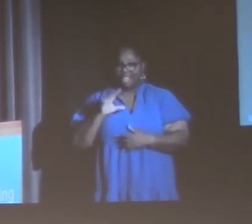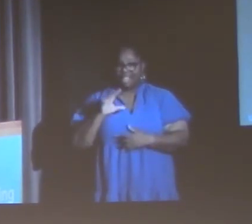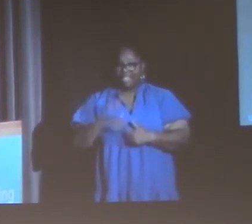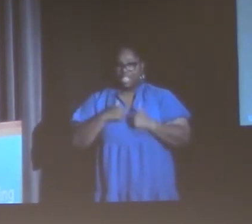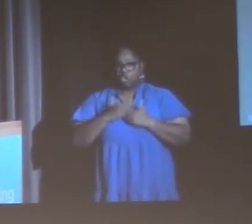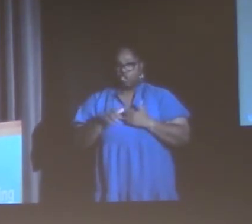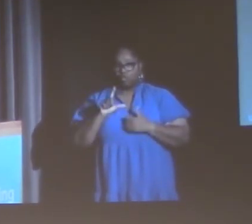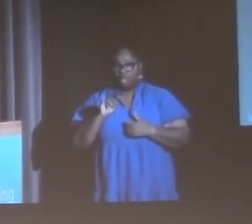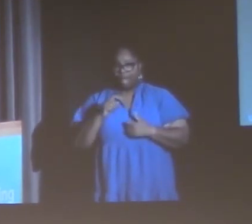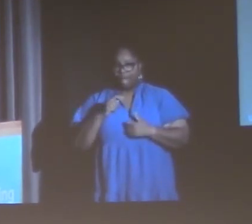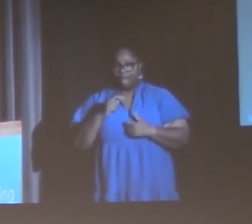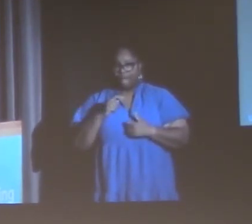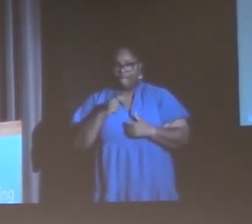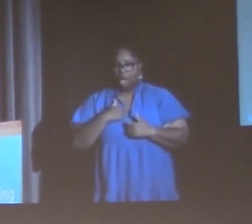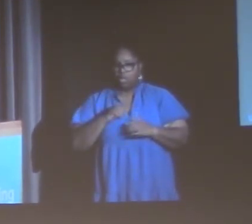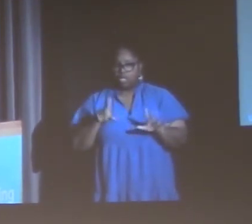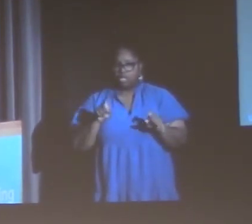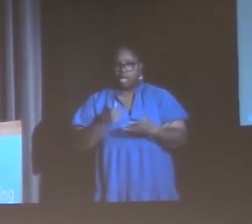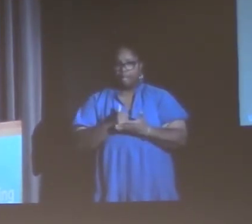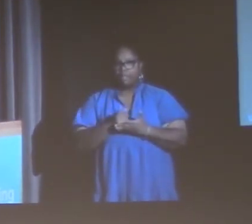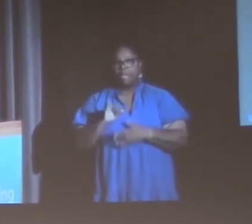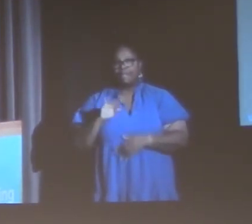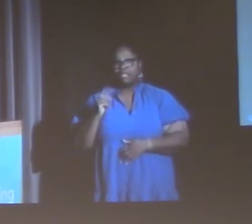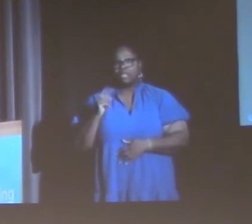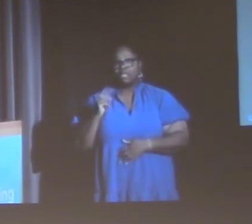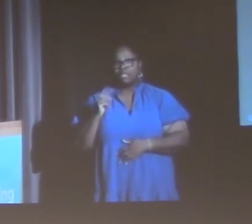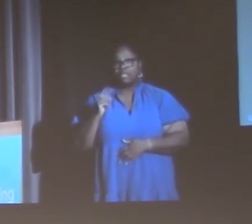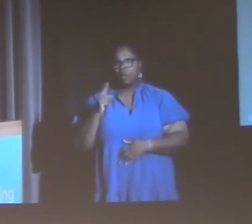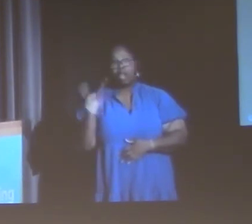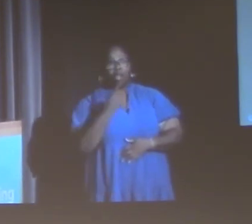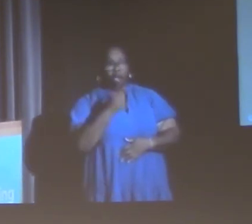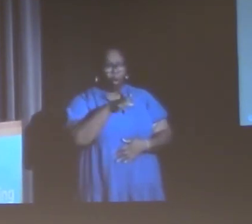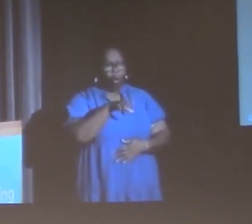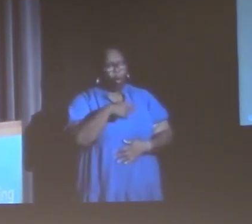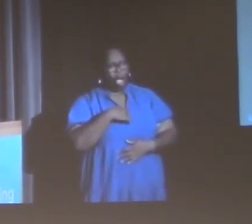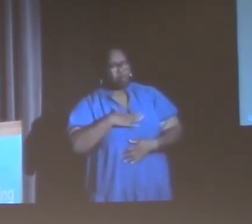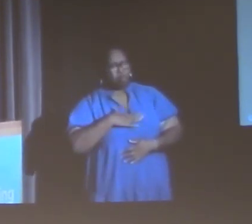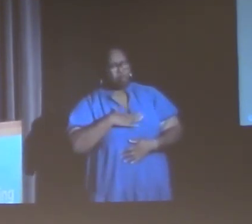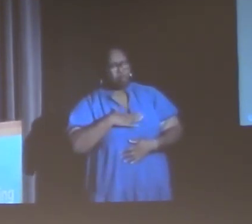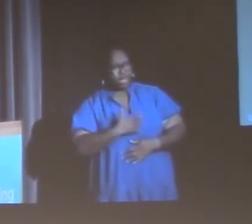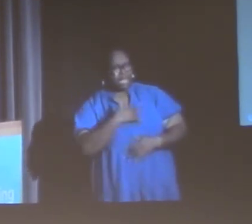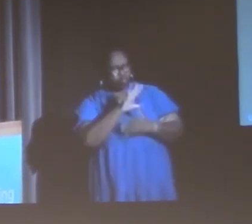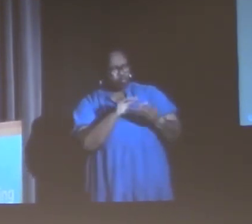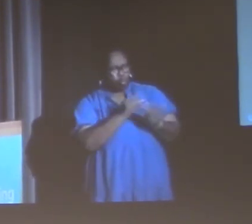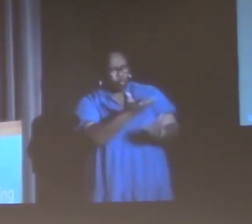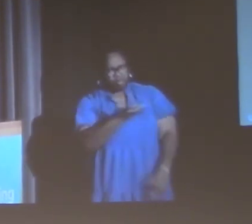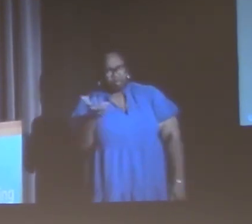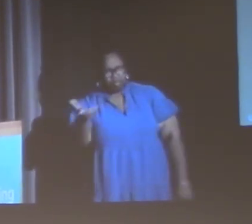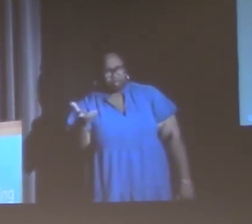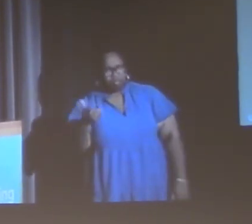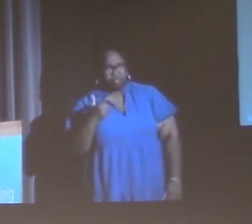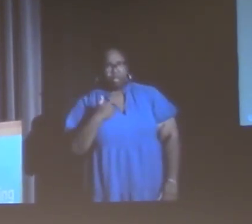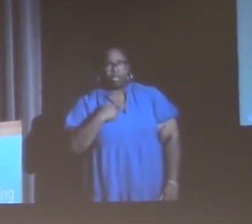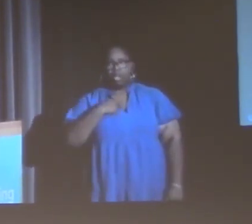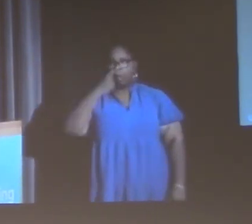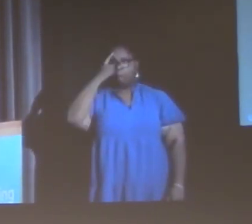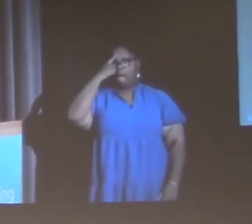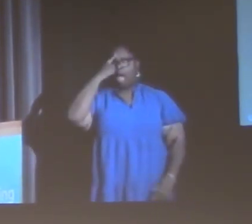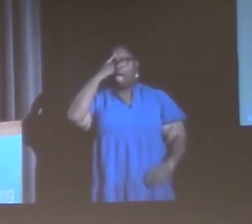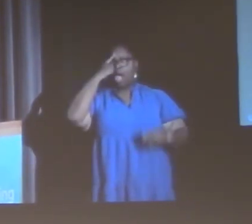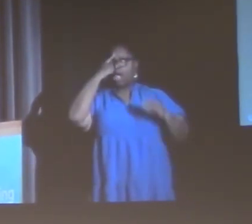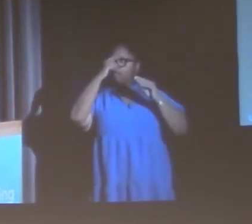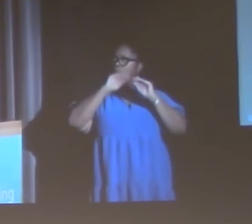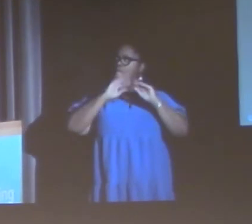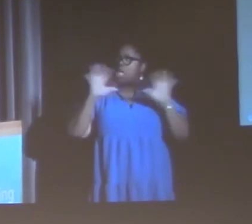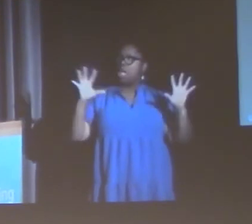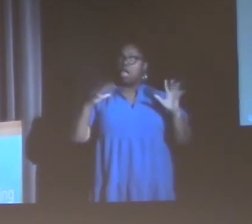desperate. And if someone came to me and said, I'm willing to tell your story, I'm not in the greatest of mind states to make an